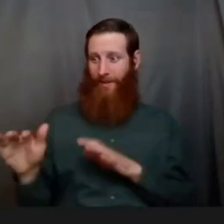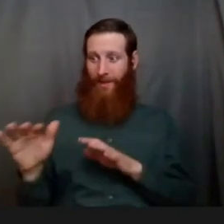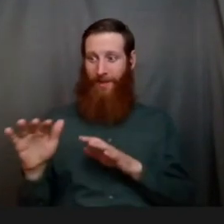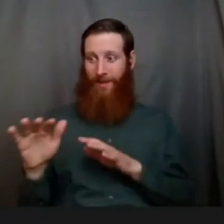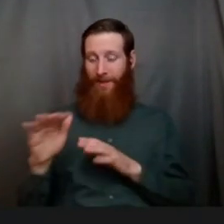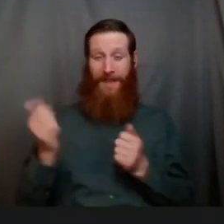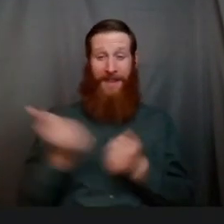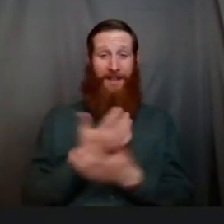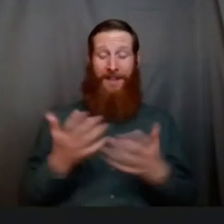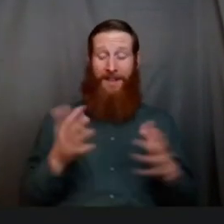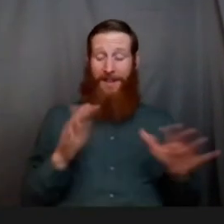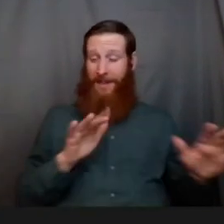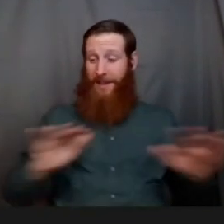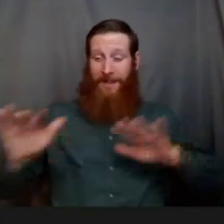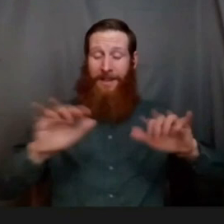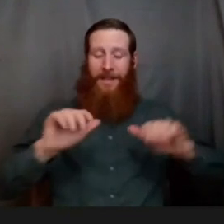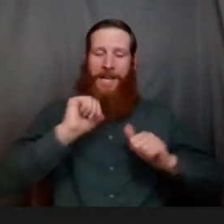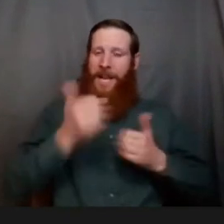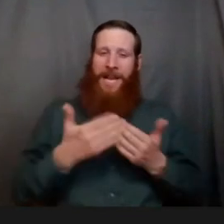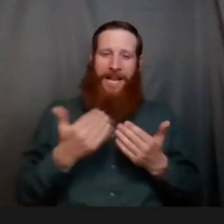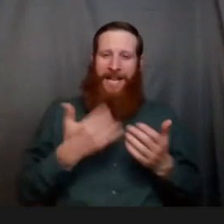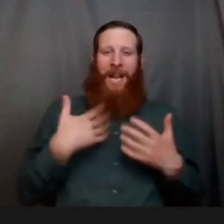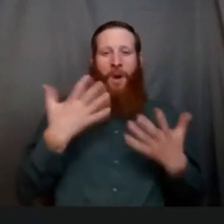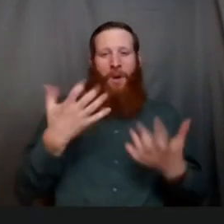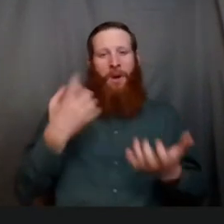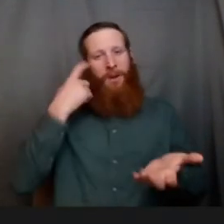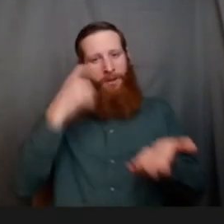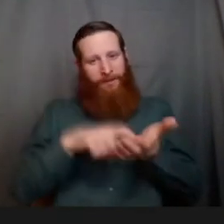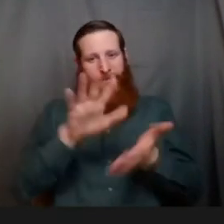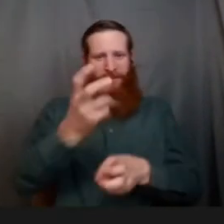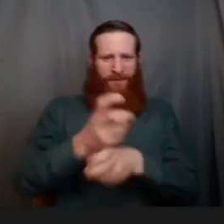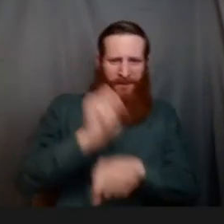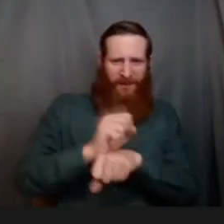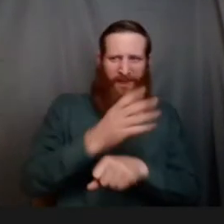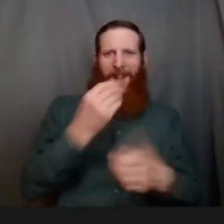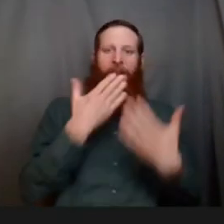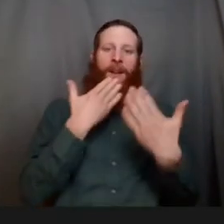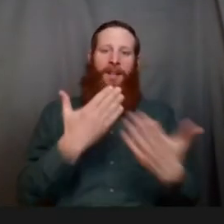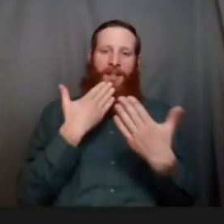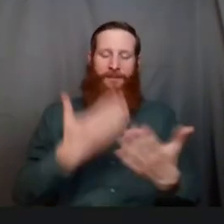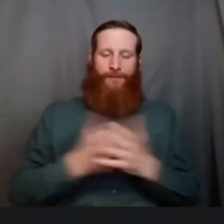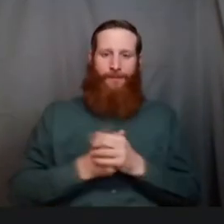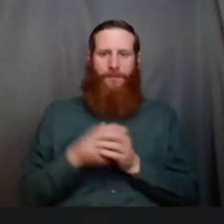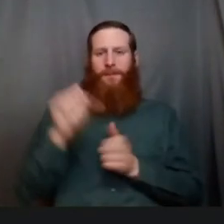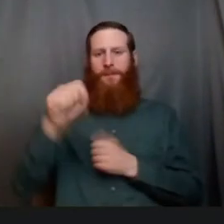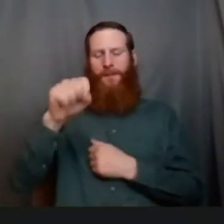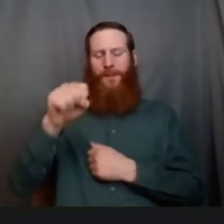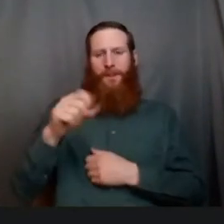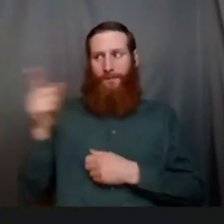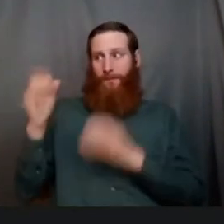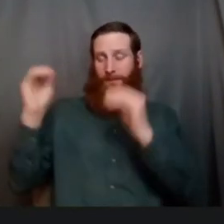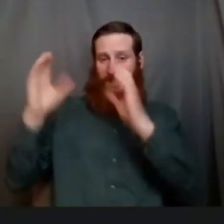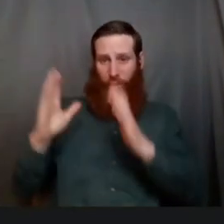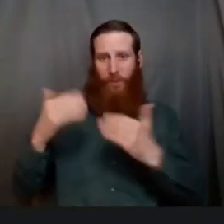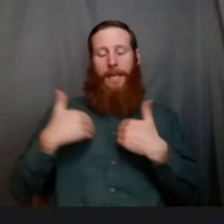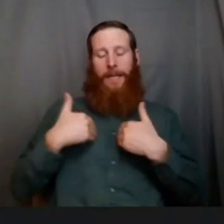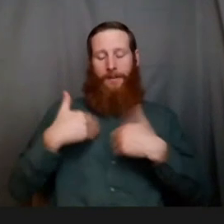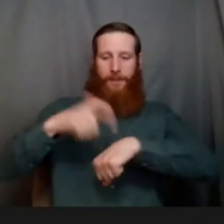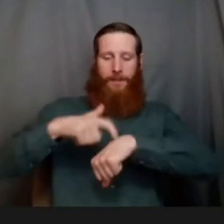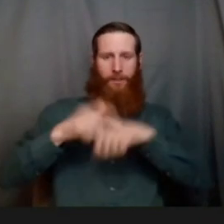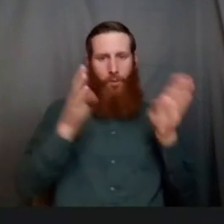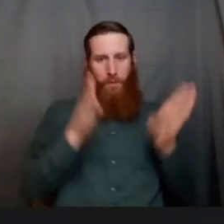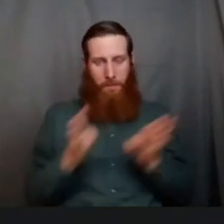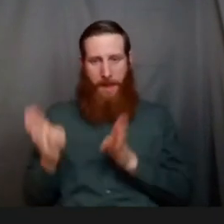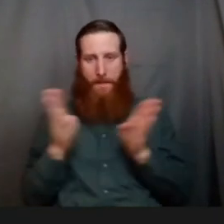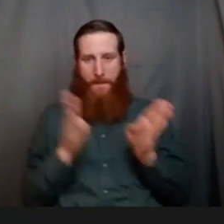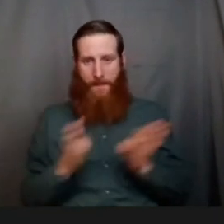want to acknowledge how hard you're working, and thank you so much. So yes, absolutely. Our educators will have time to plan. Our K-5 children